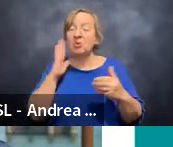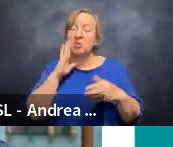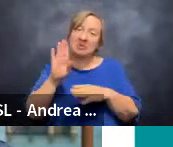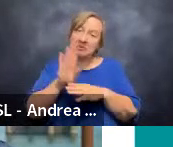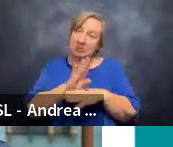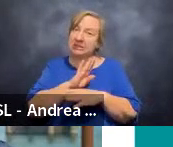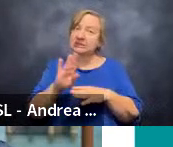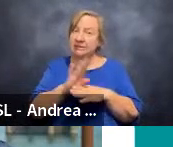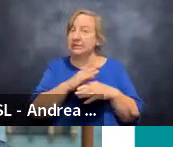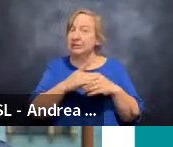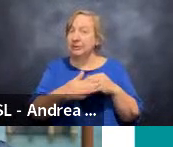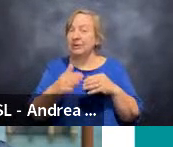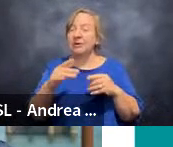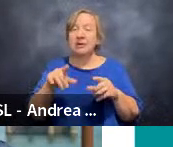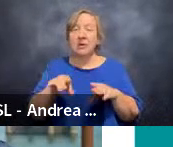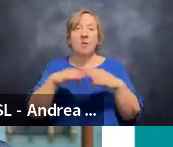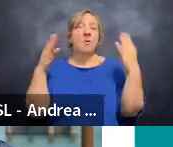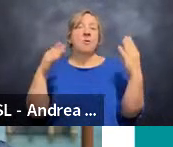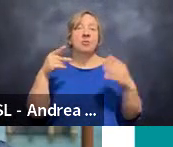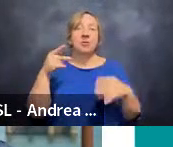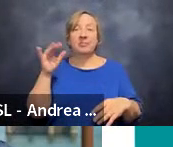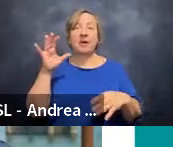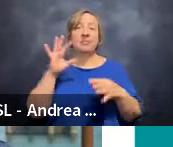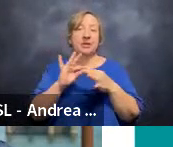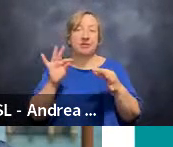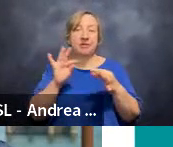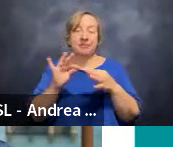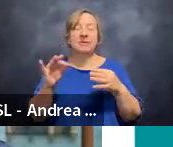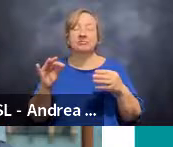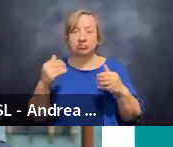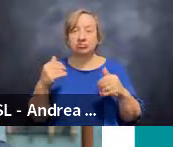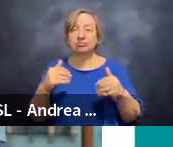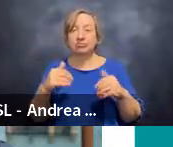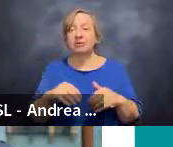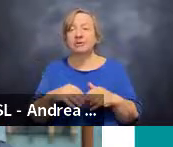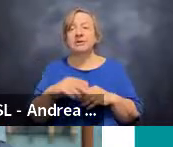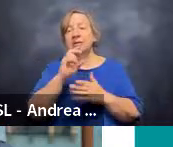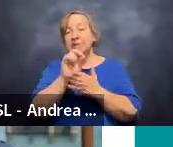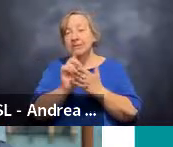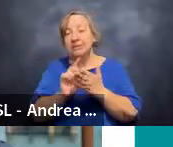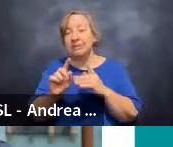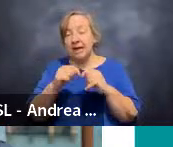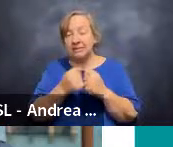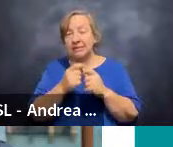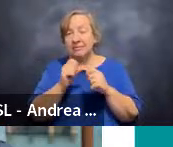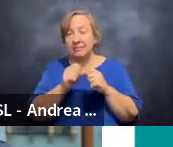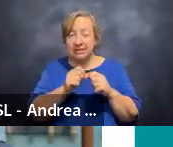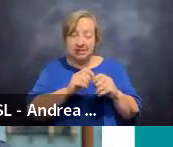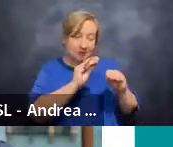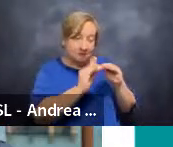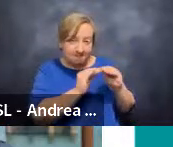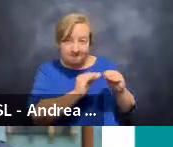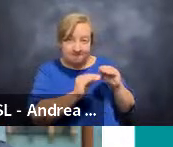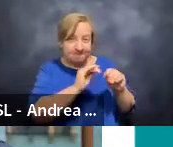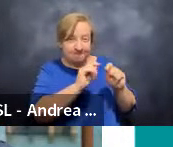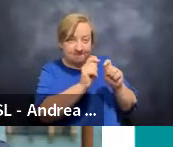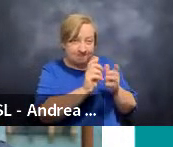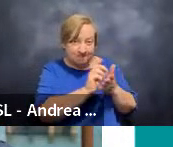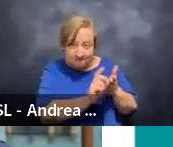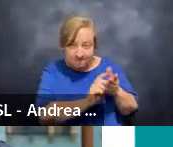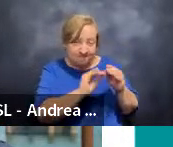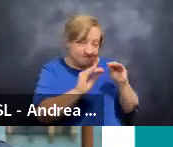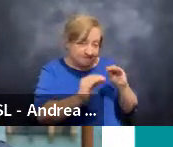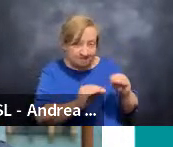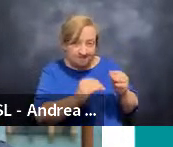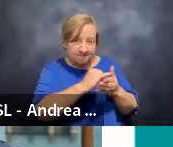period goes forward, the design team is going to continue to work on things. You're going to hear a presentation on some